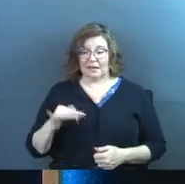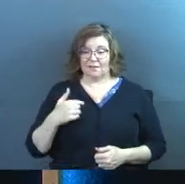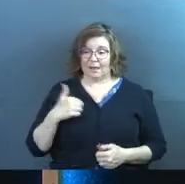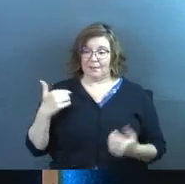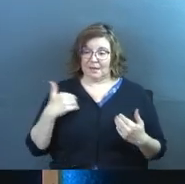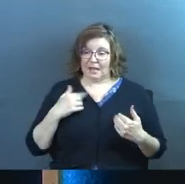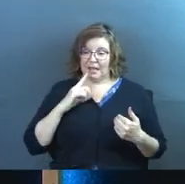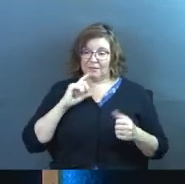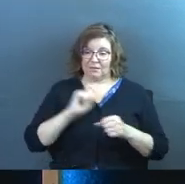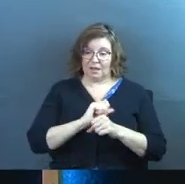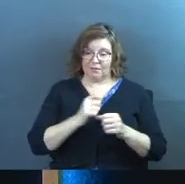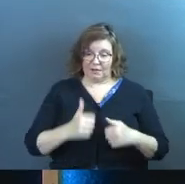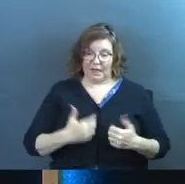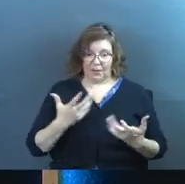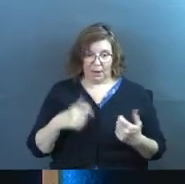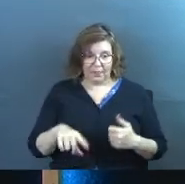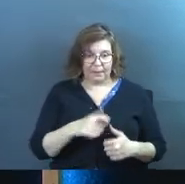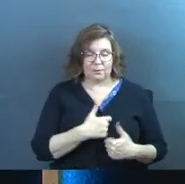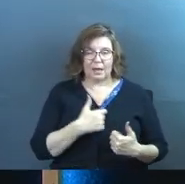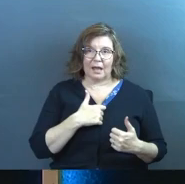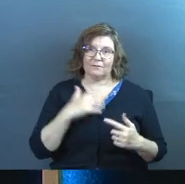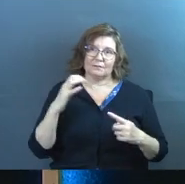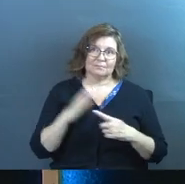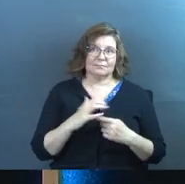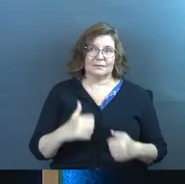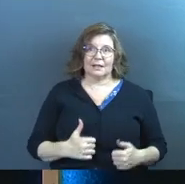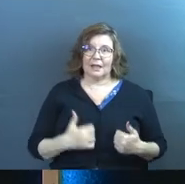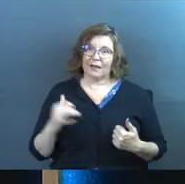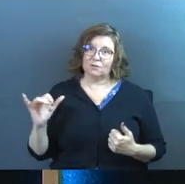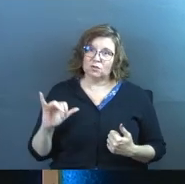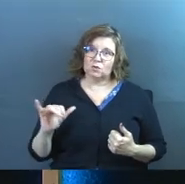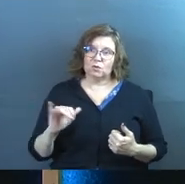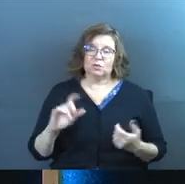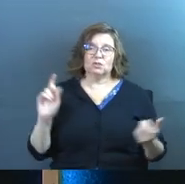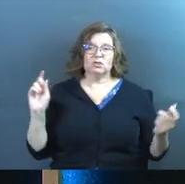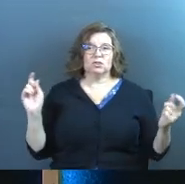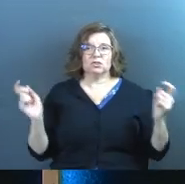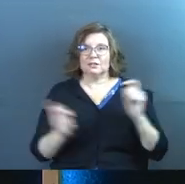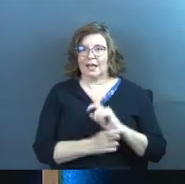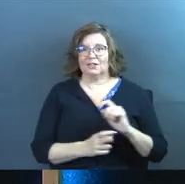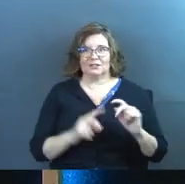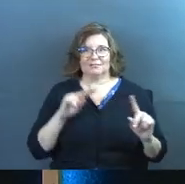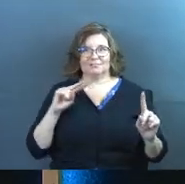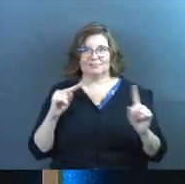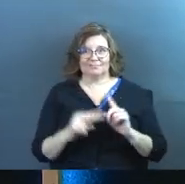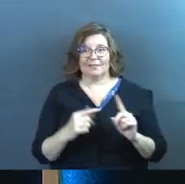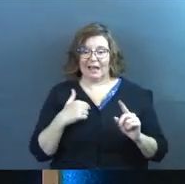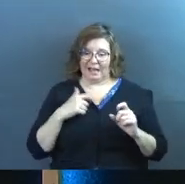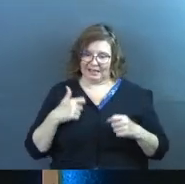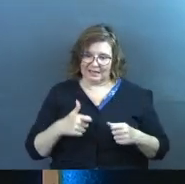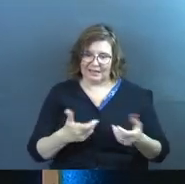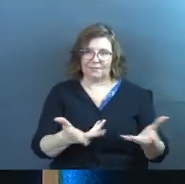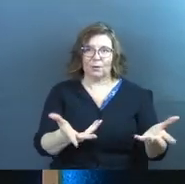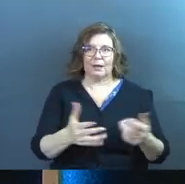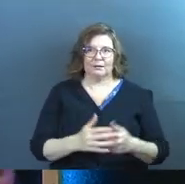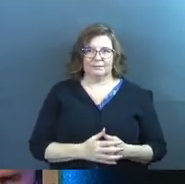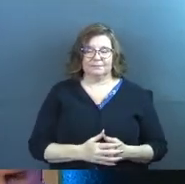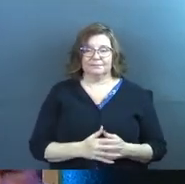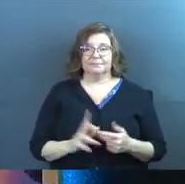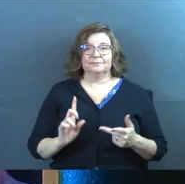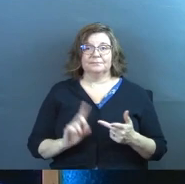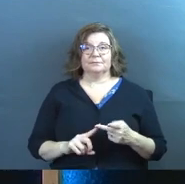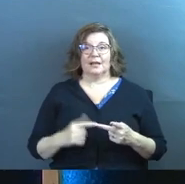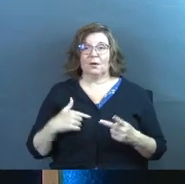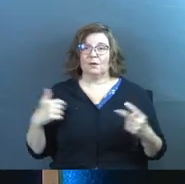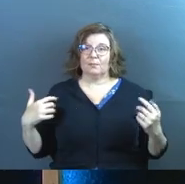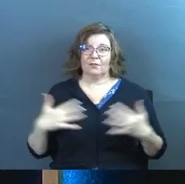I'm going to have ultimate life, I want them to have ultimate life too. See, it changes the whole equation. I can give it away. Next, I don't